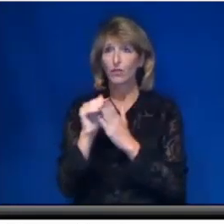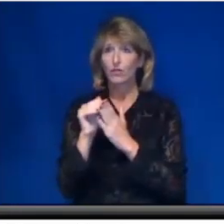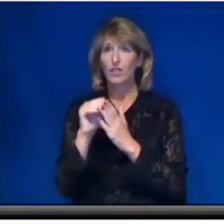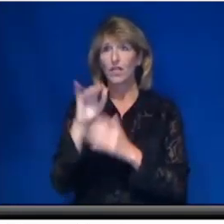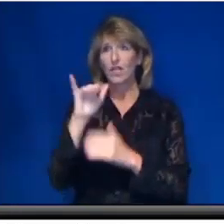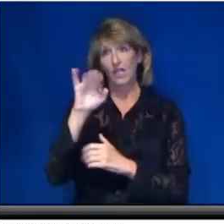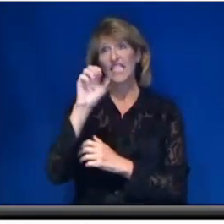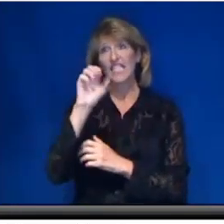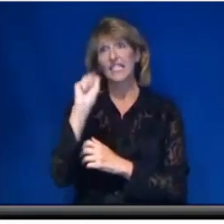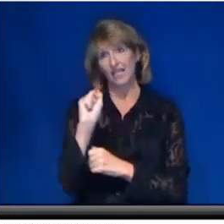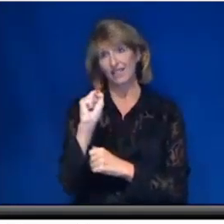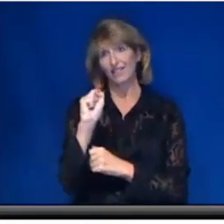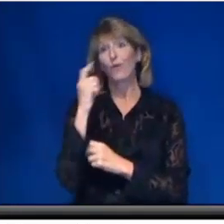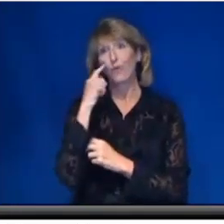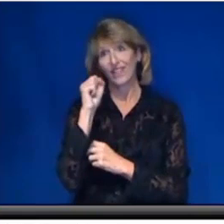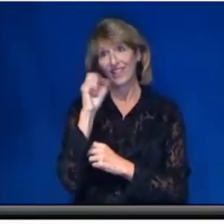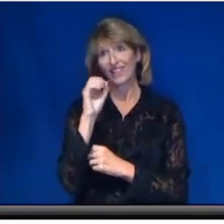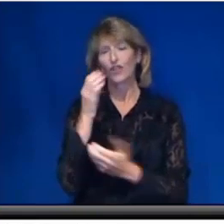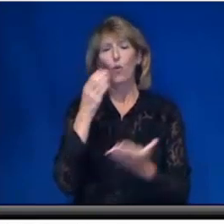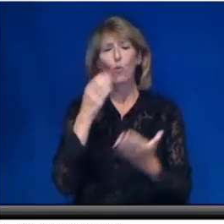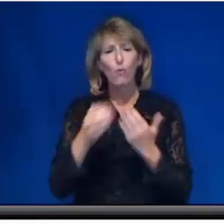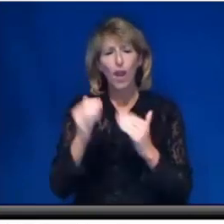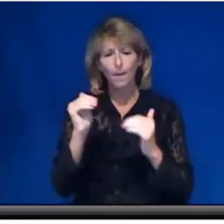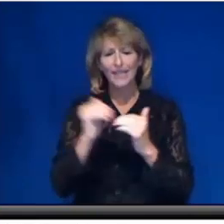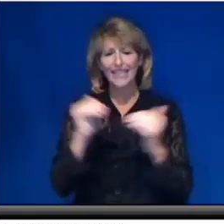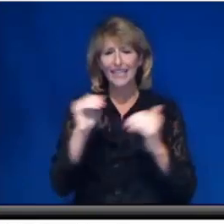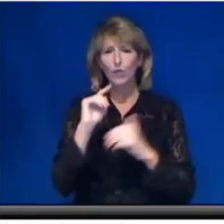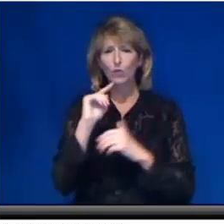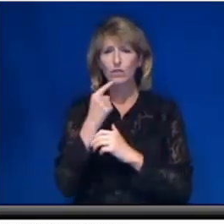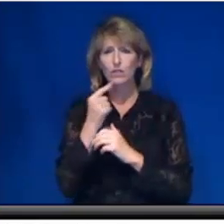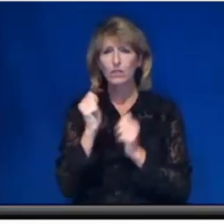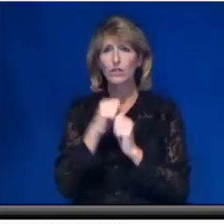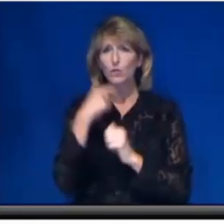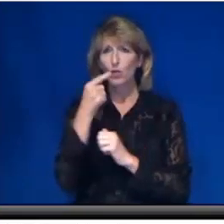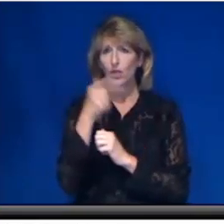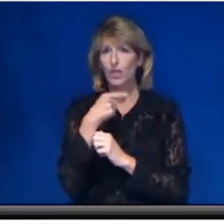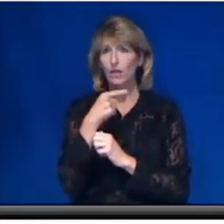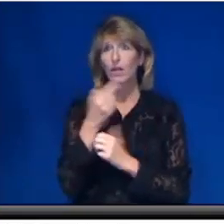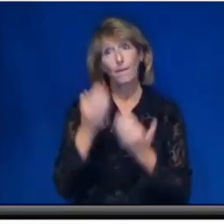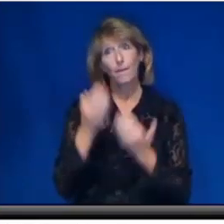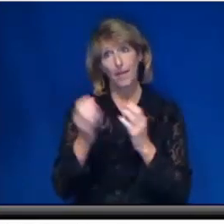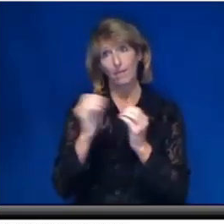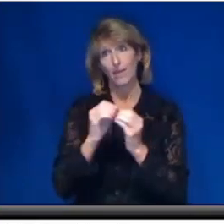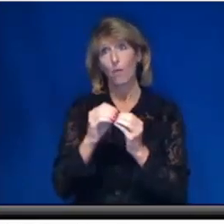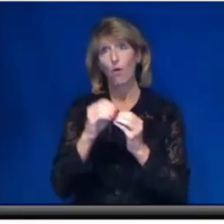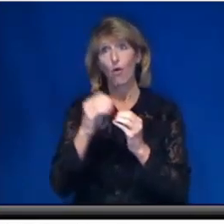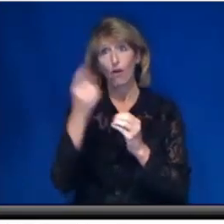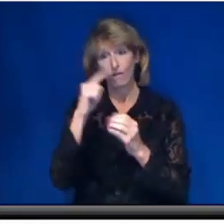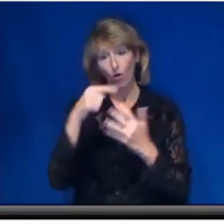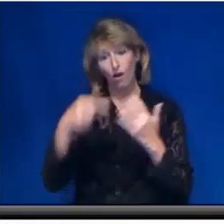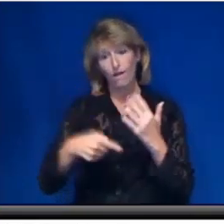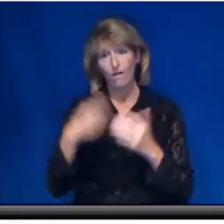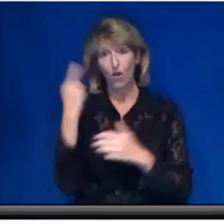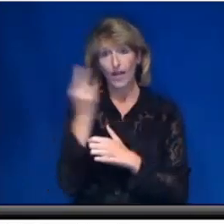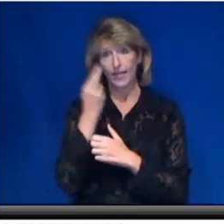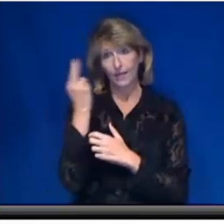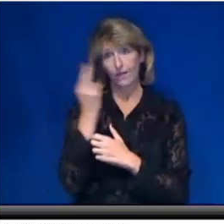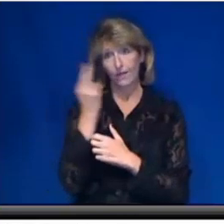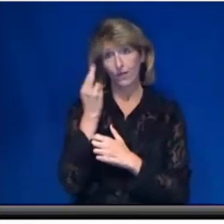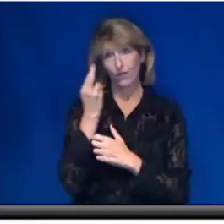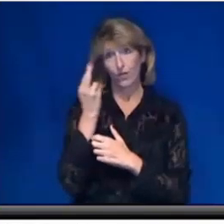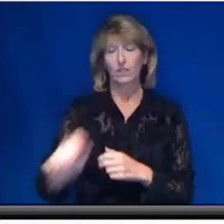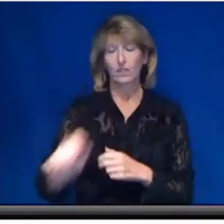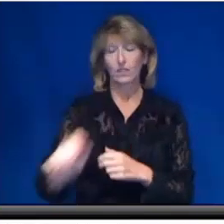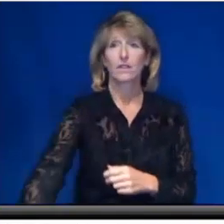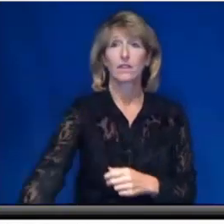really is a problem within the deaf community in relation to substance abuse, and we suggest it's probably even more serious than that